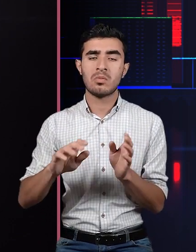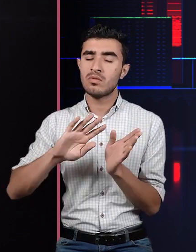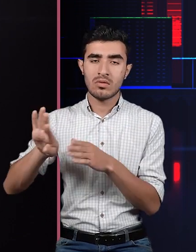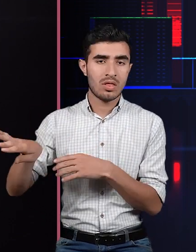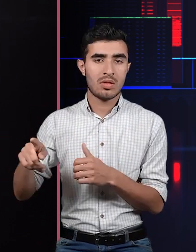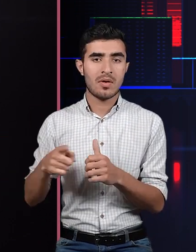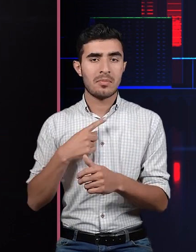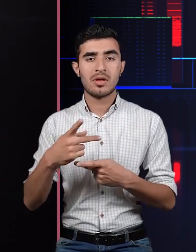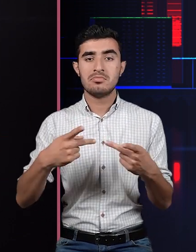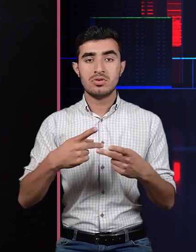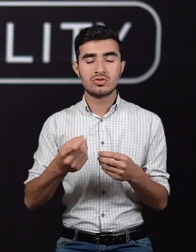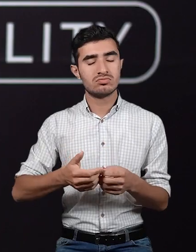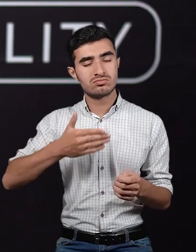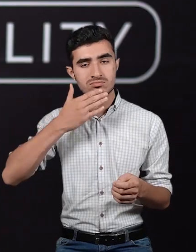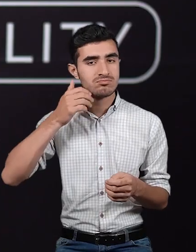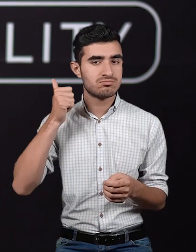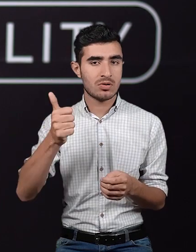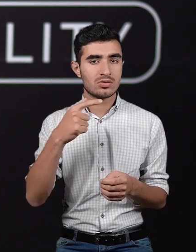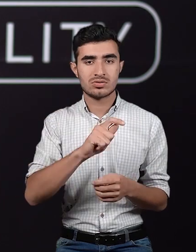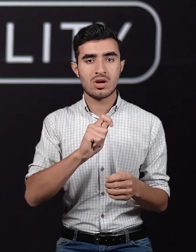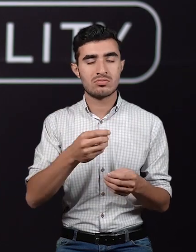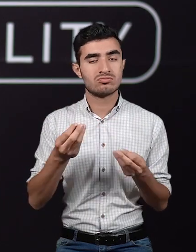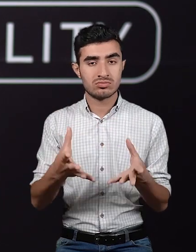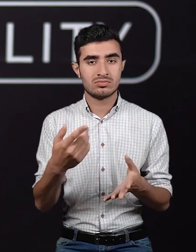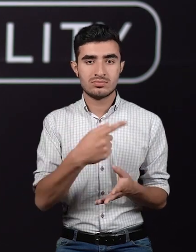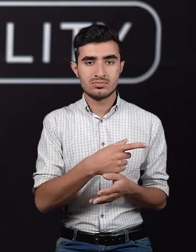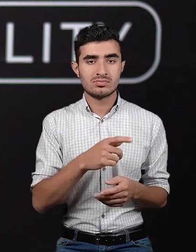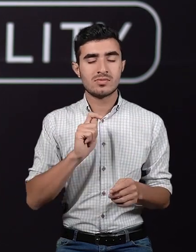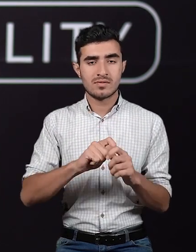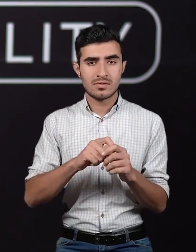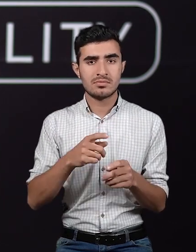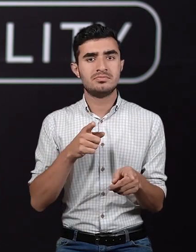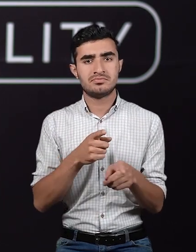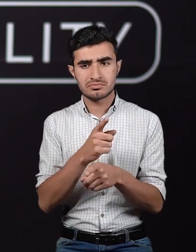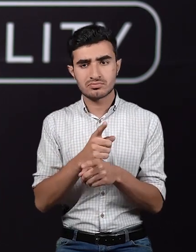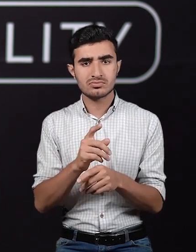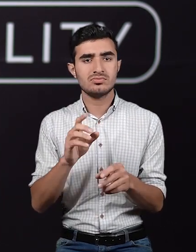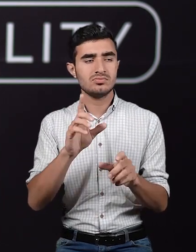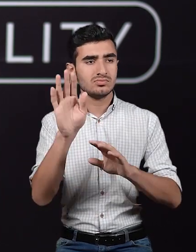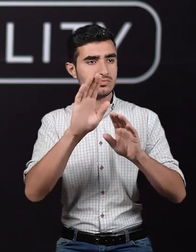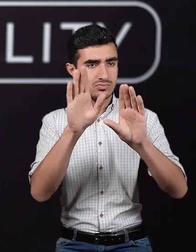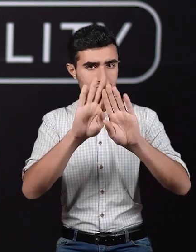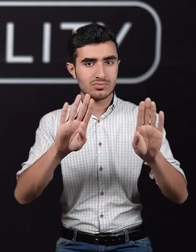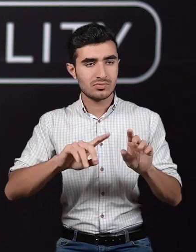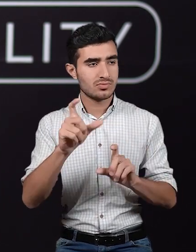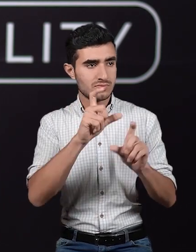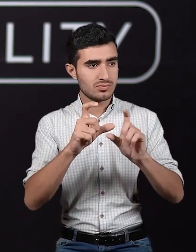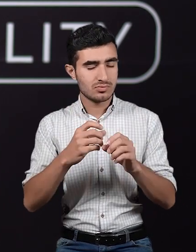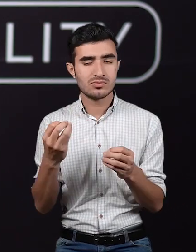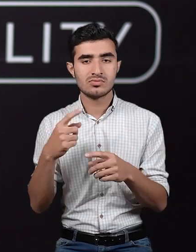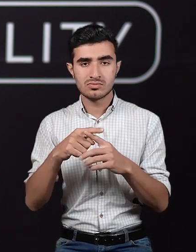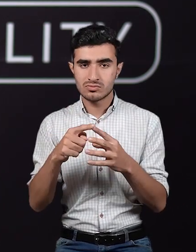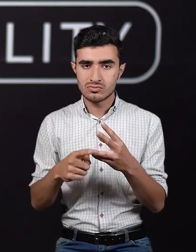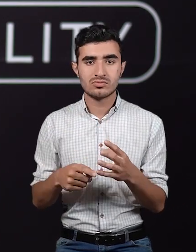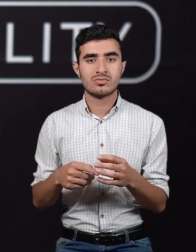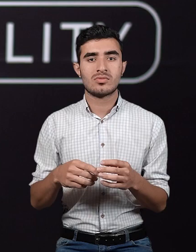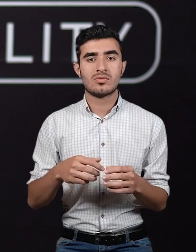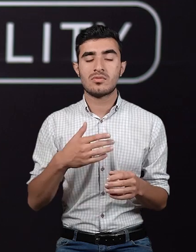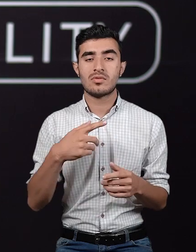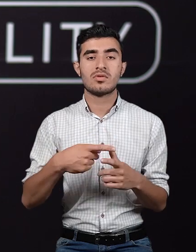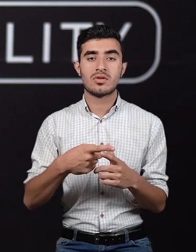out of her event management. And she managed to inspire so many women. I remember an incident growing up, just